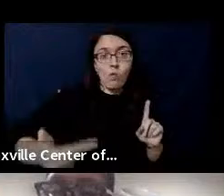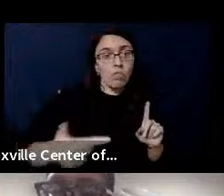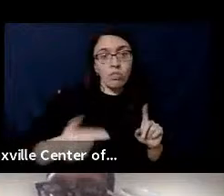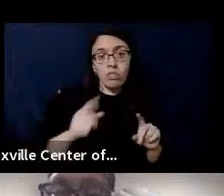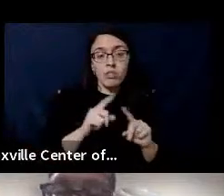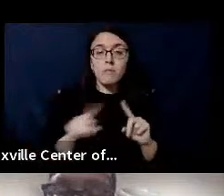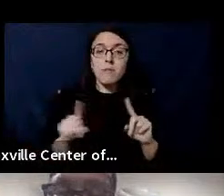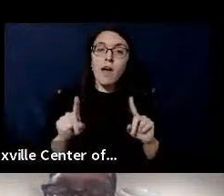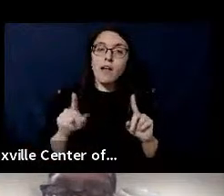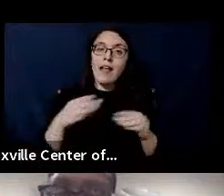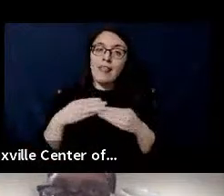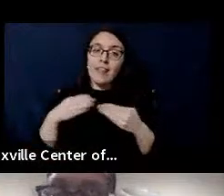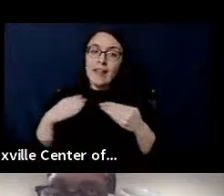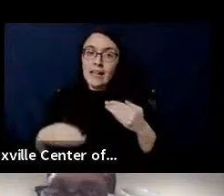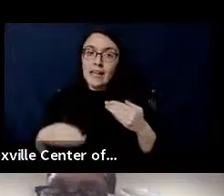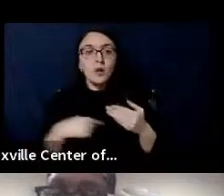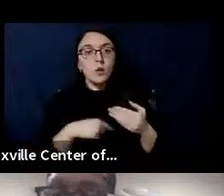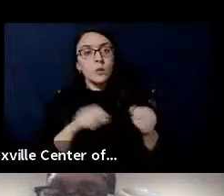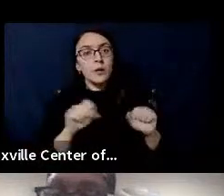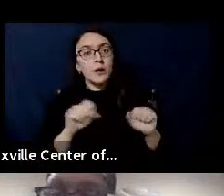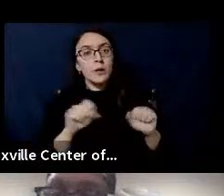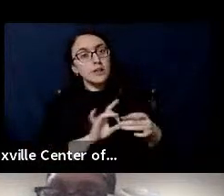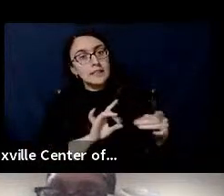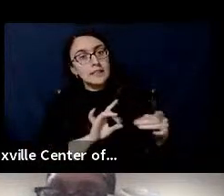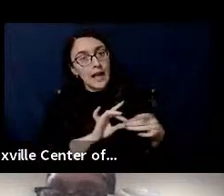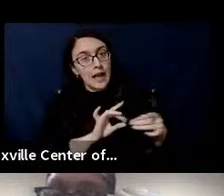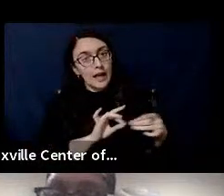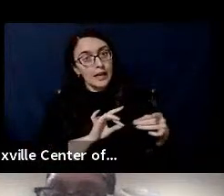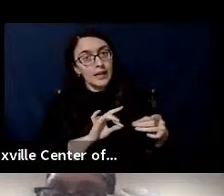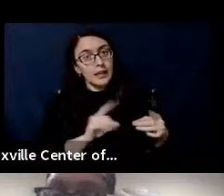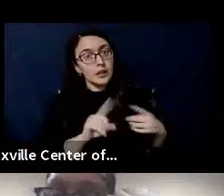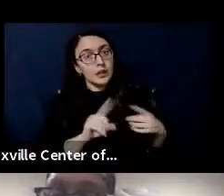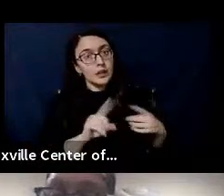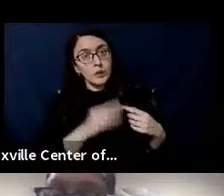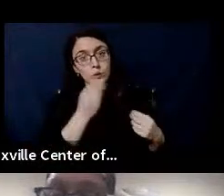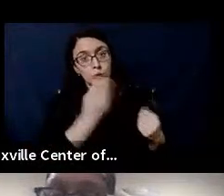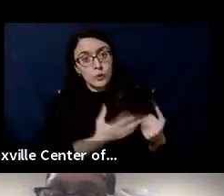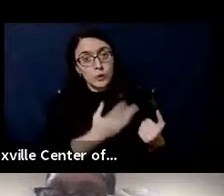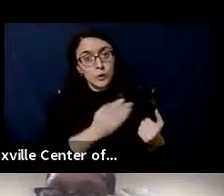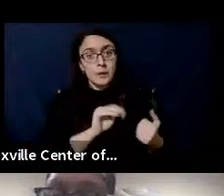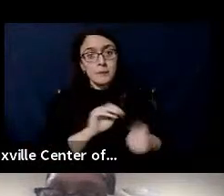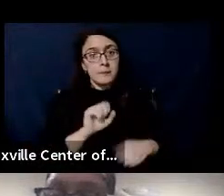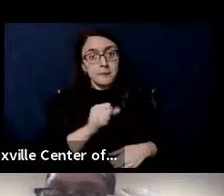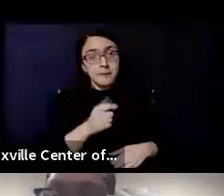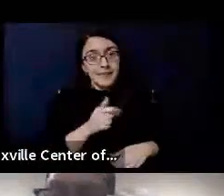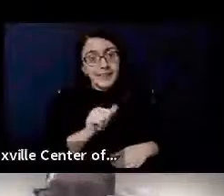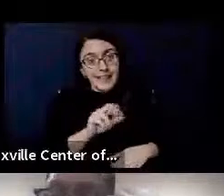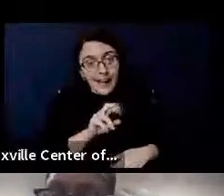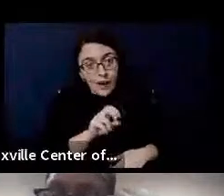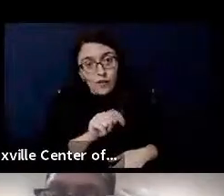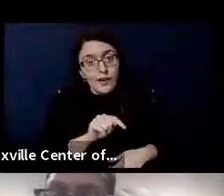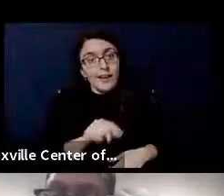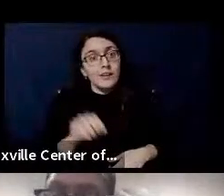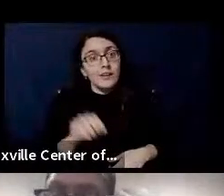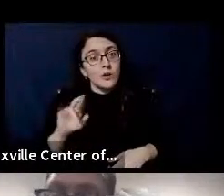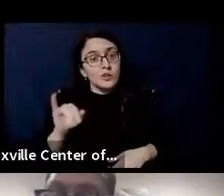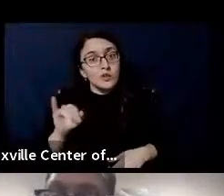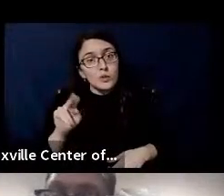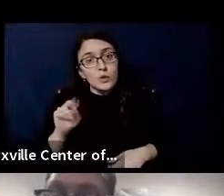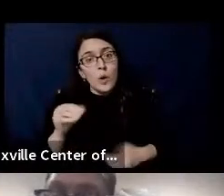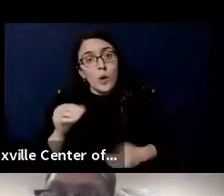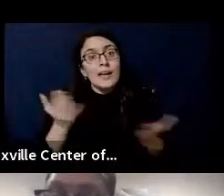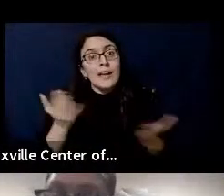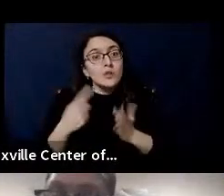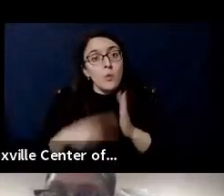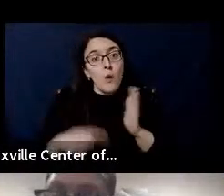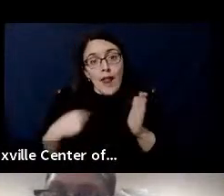of time where we could say to, Miss Garrett or Miss Juno, here's what we think or I think about what you said, and